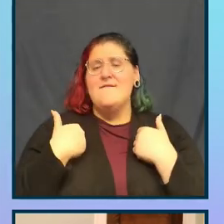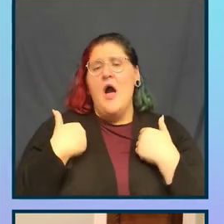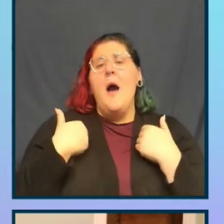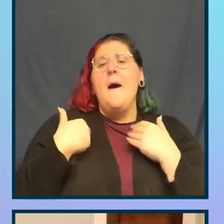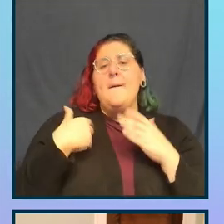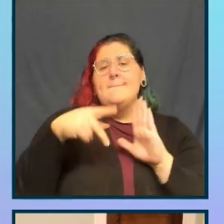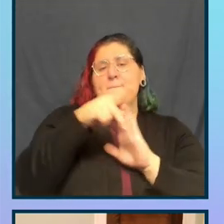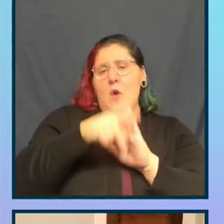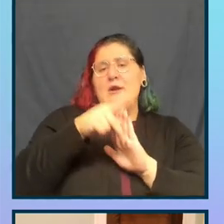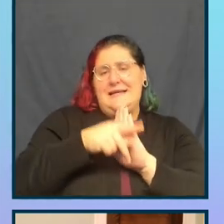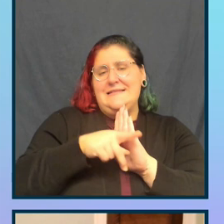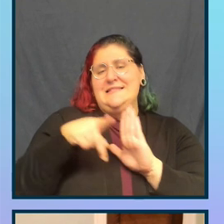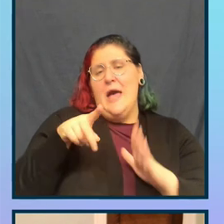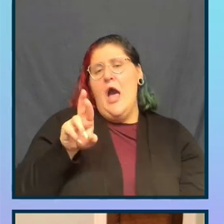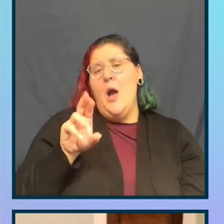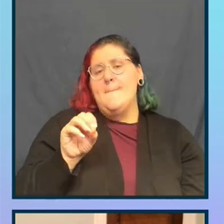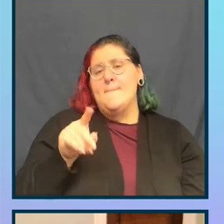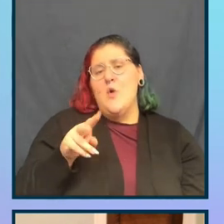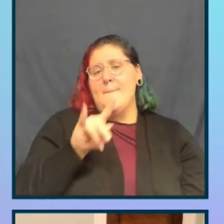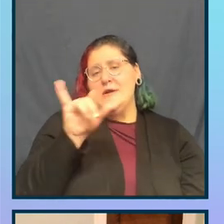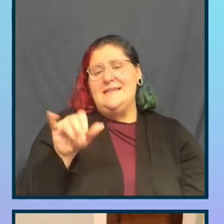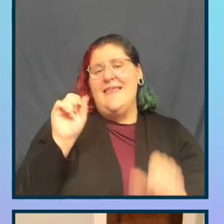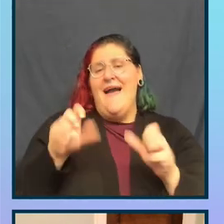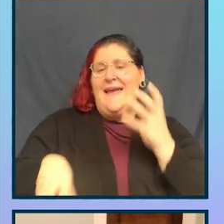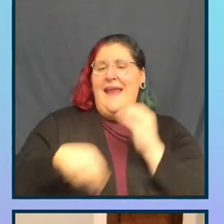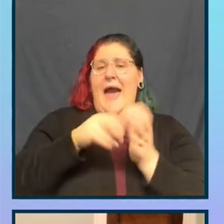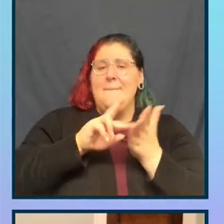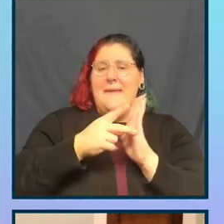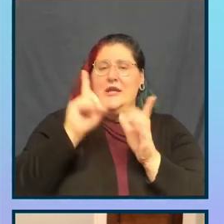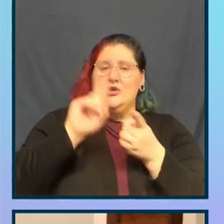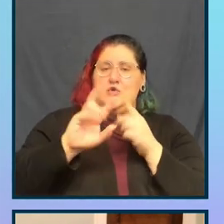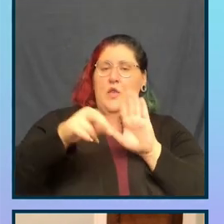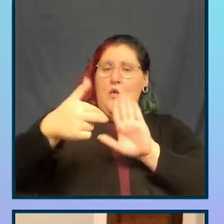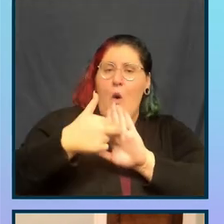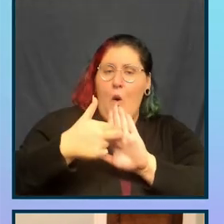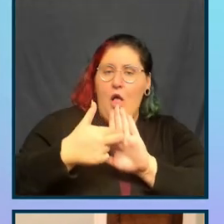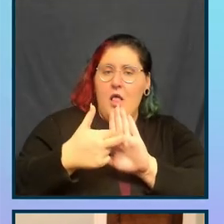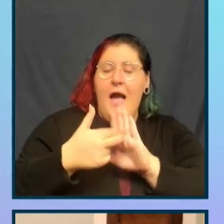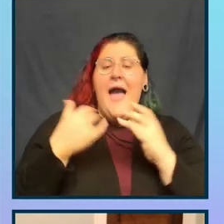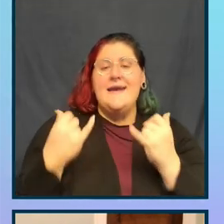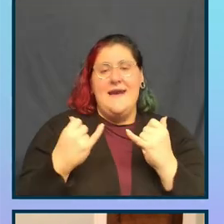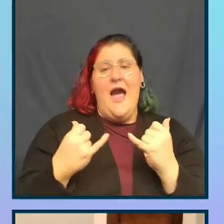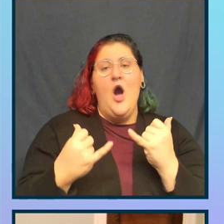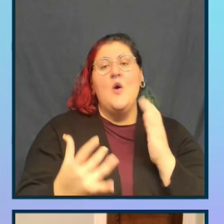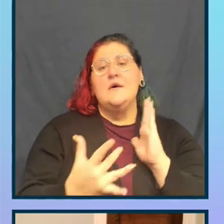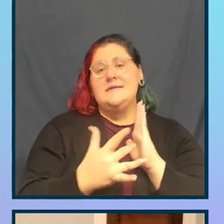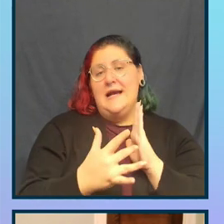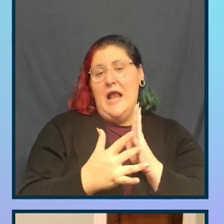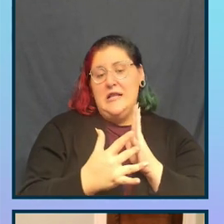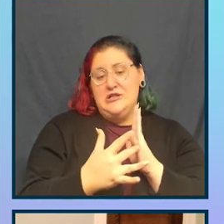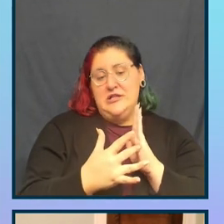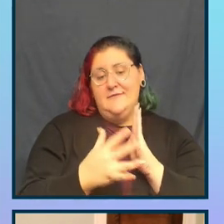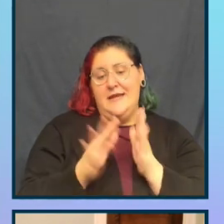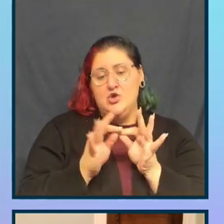this example, value now and value min and value max. And now the technology that is interpreting your HTML, whether it's